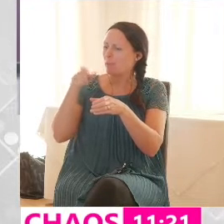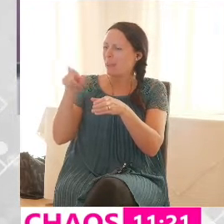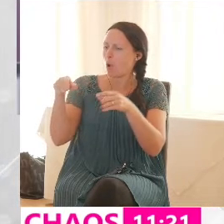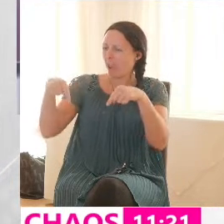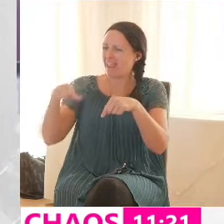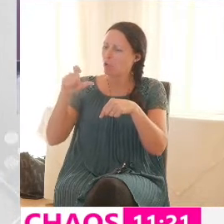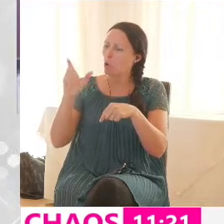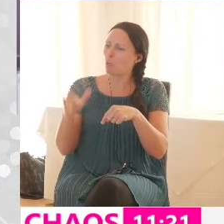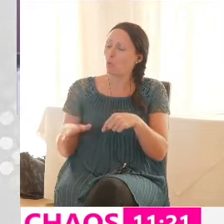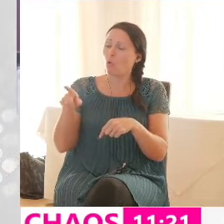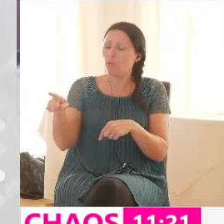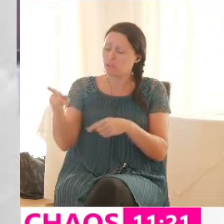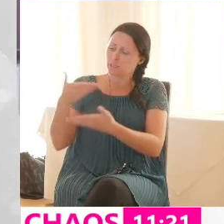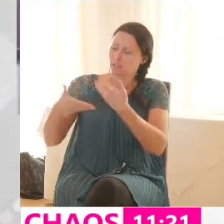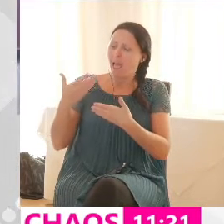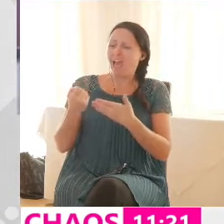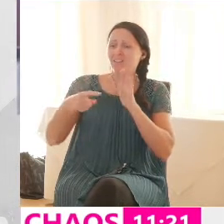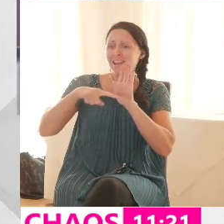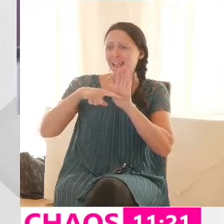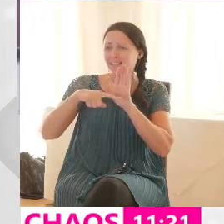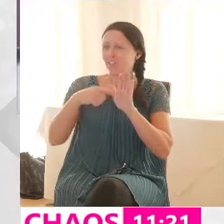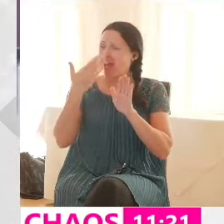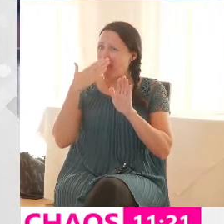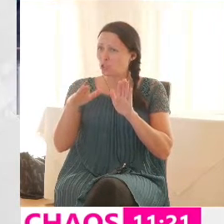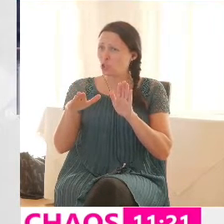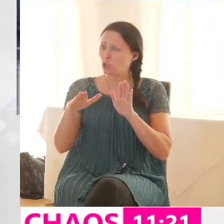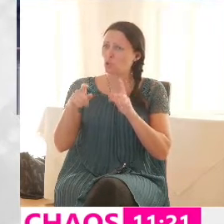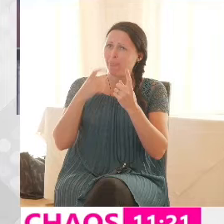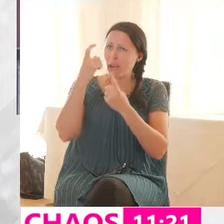there is a negative attitude to manageability of,